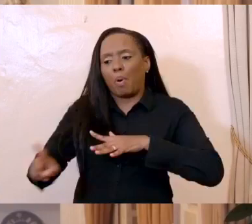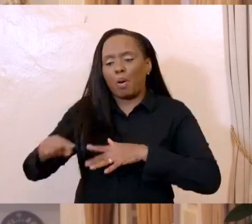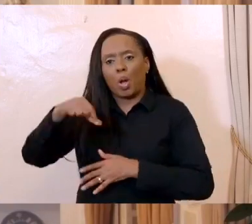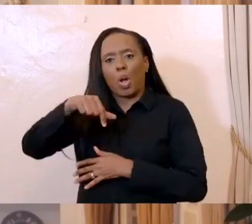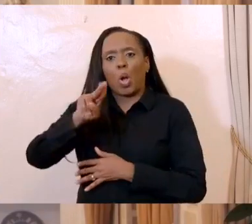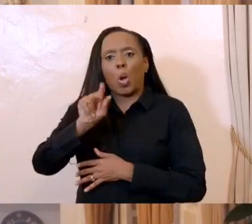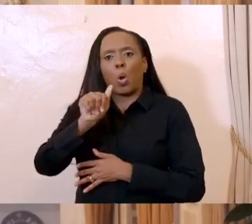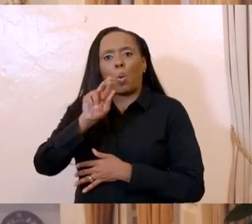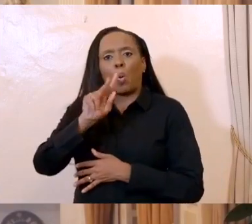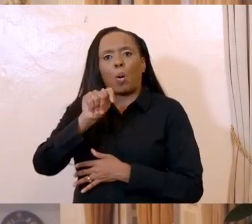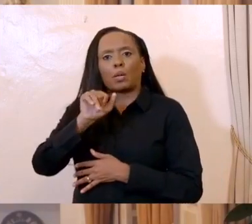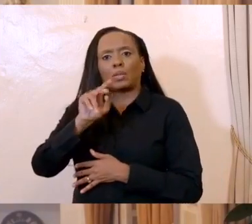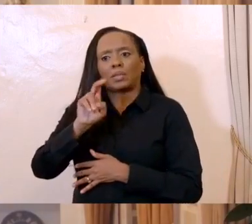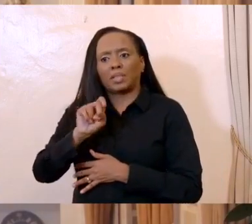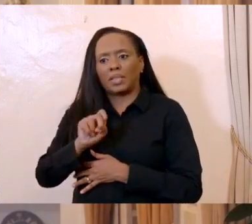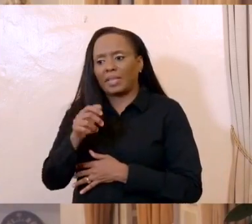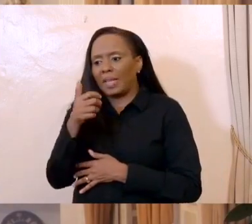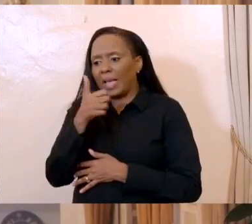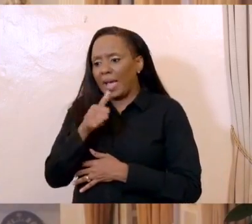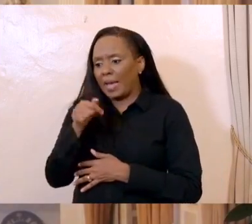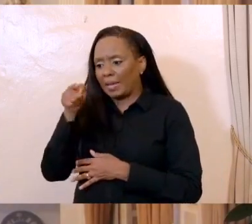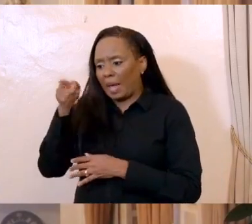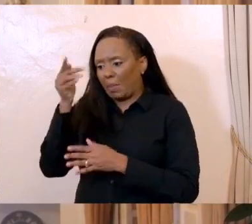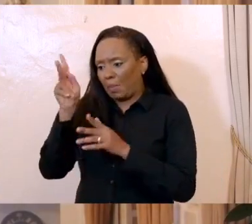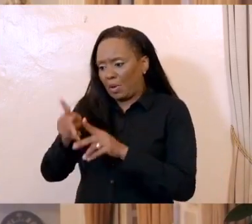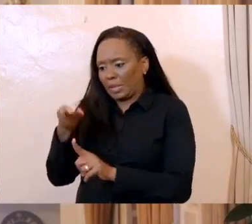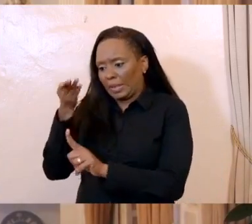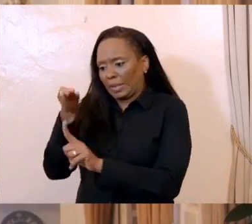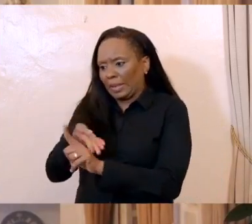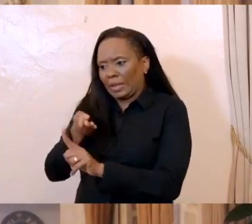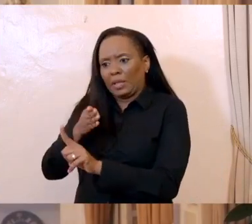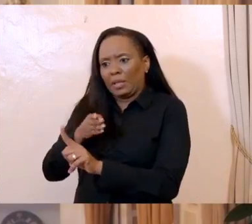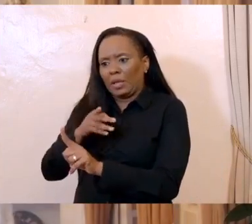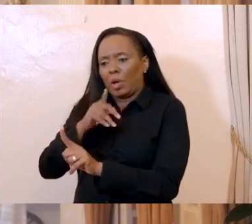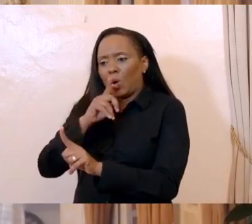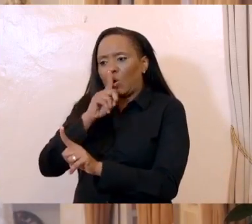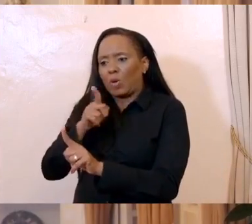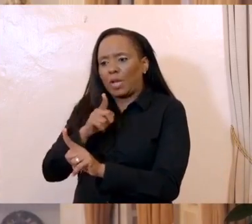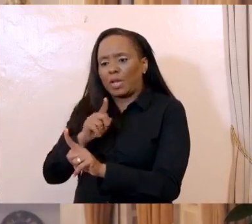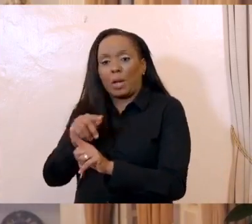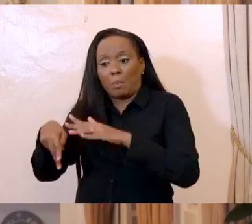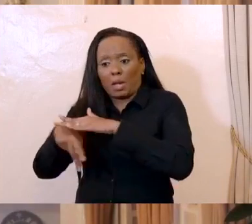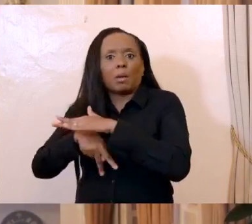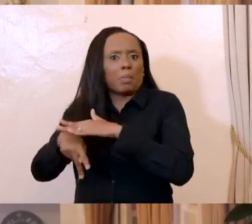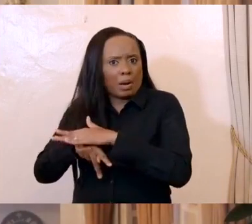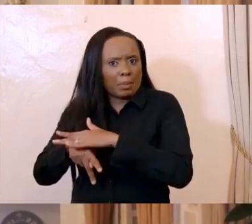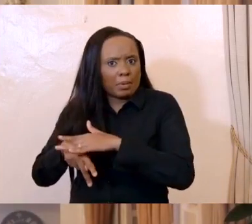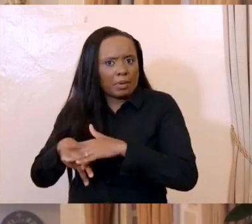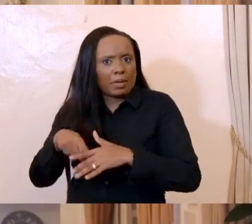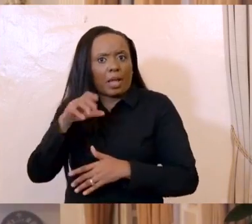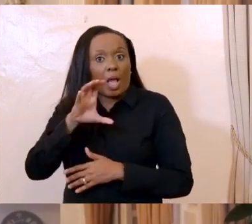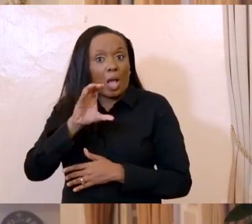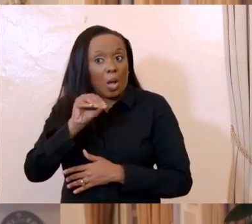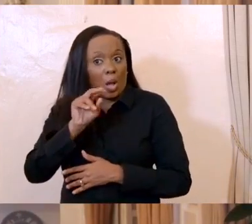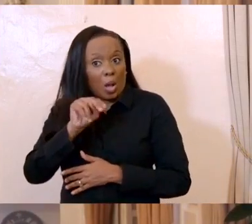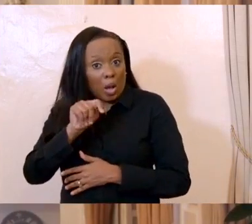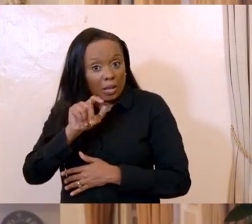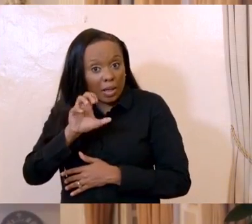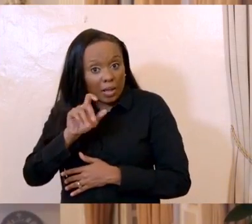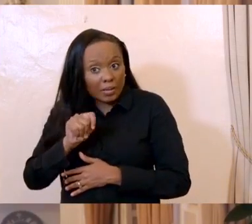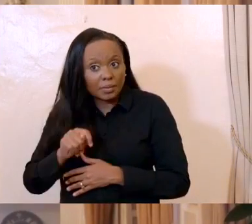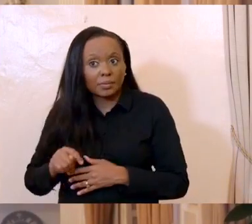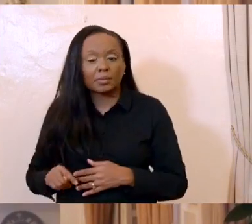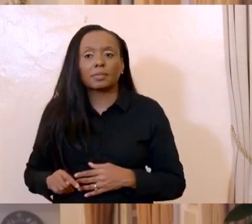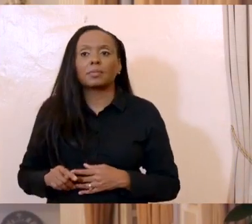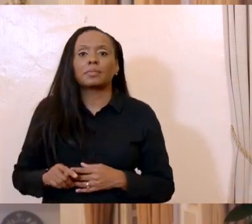with this. Thank you very much for the questions. Well, let me deal with the second question first. I'm not sure what you